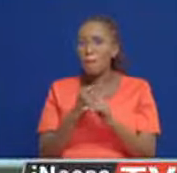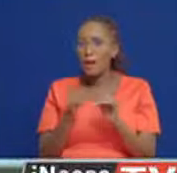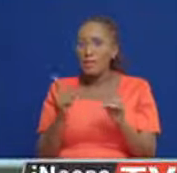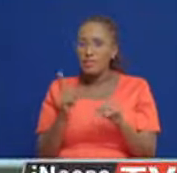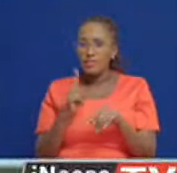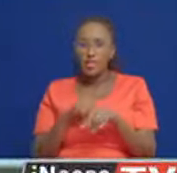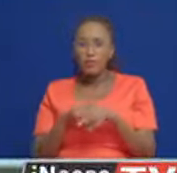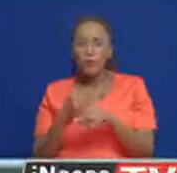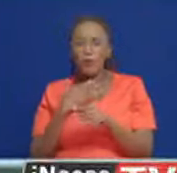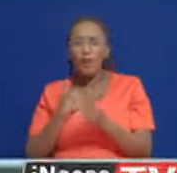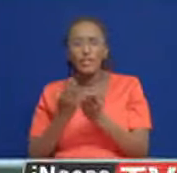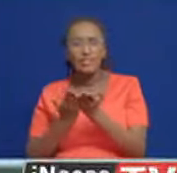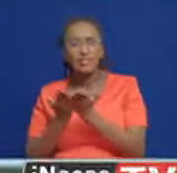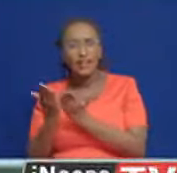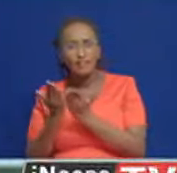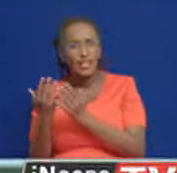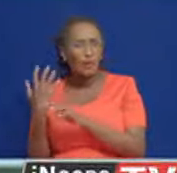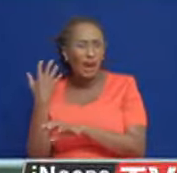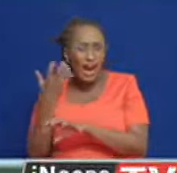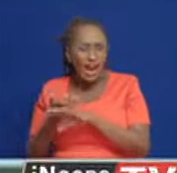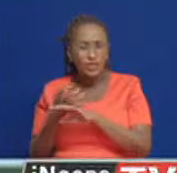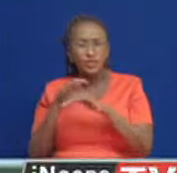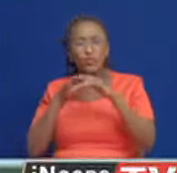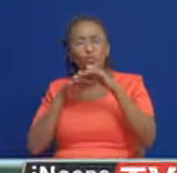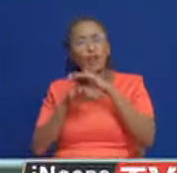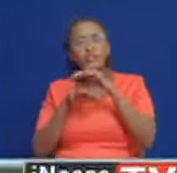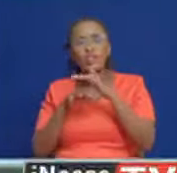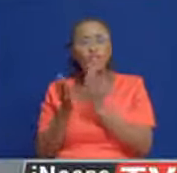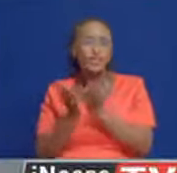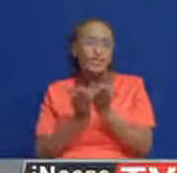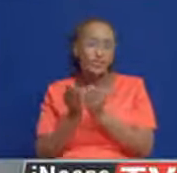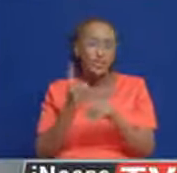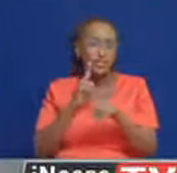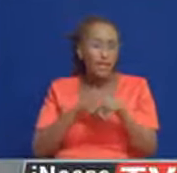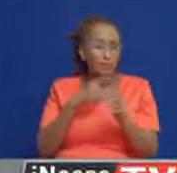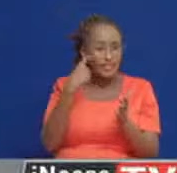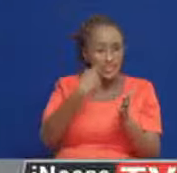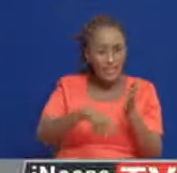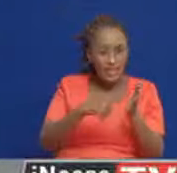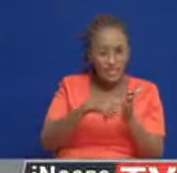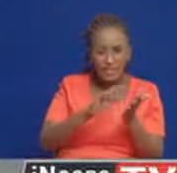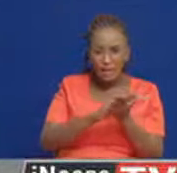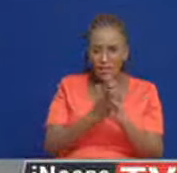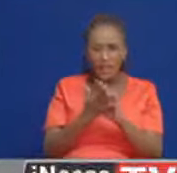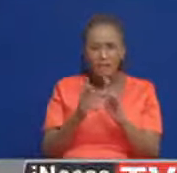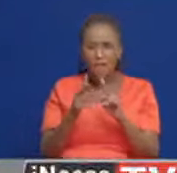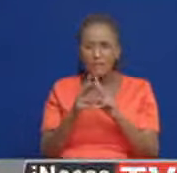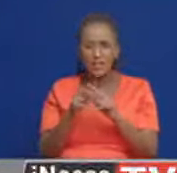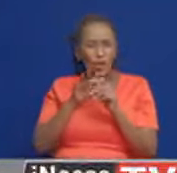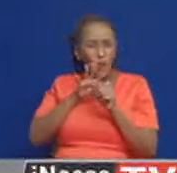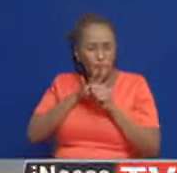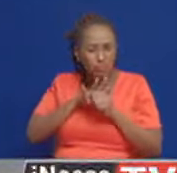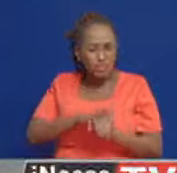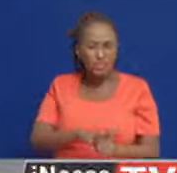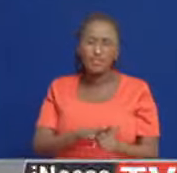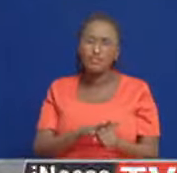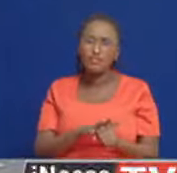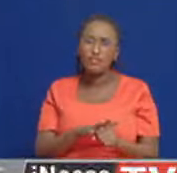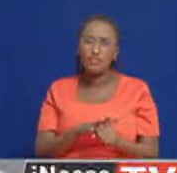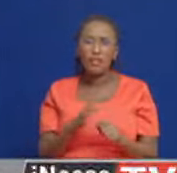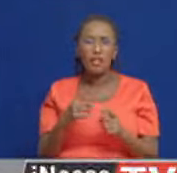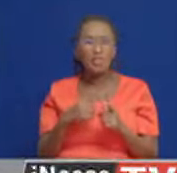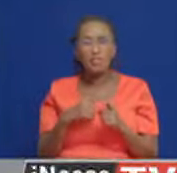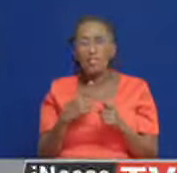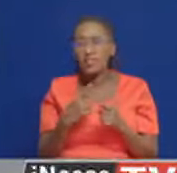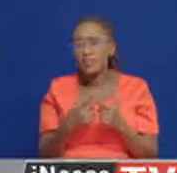and served by the government. When tax become this extractive and oppressive,